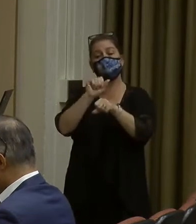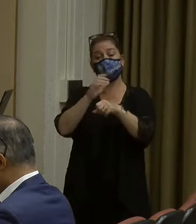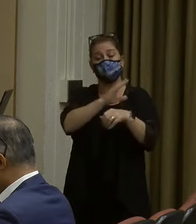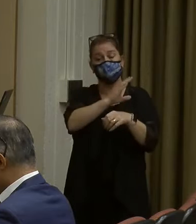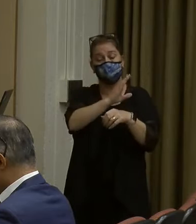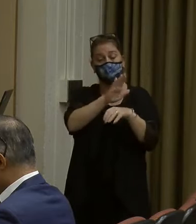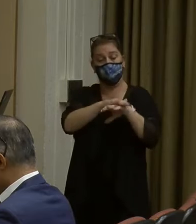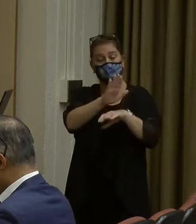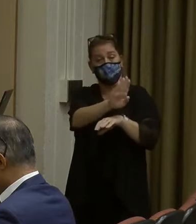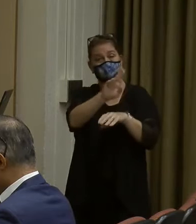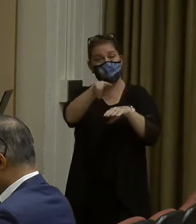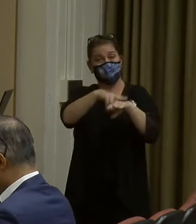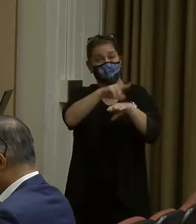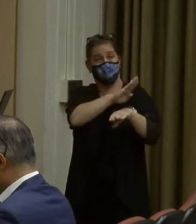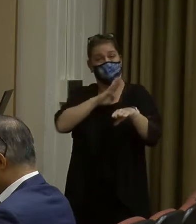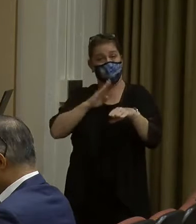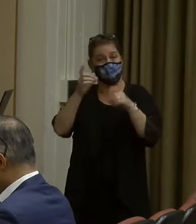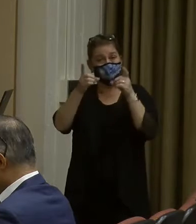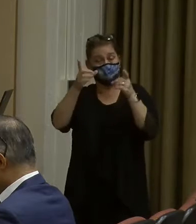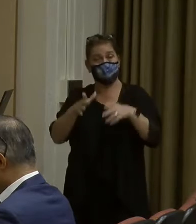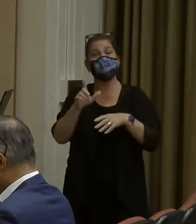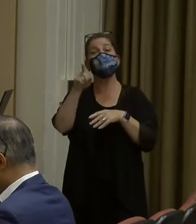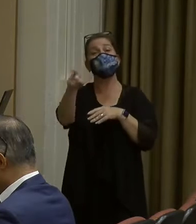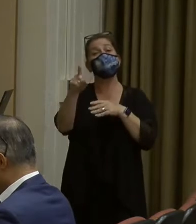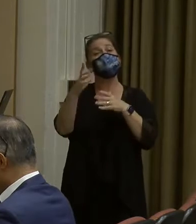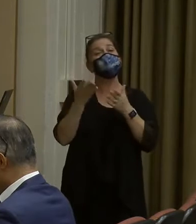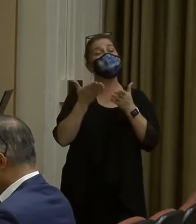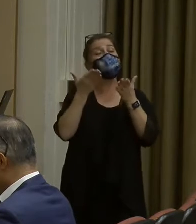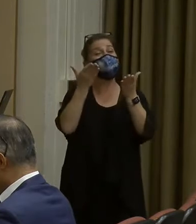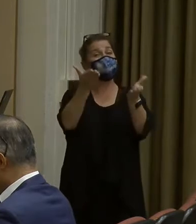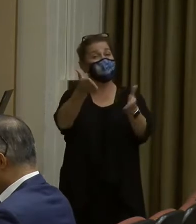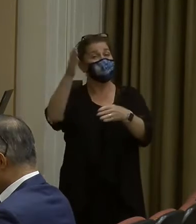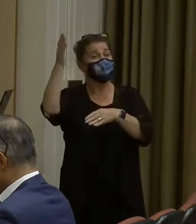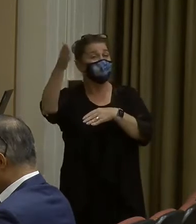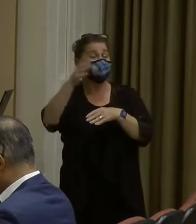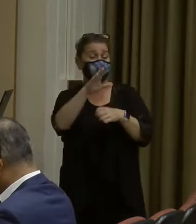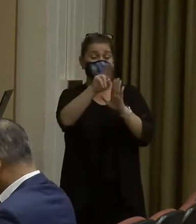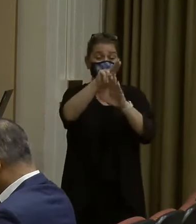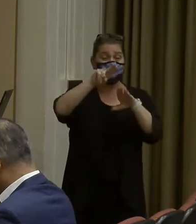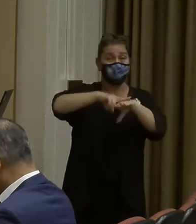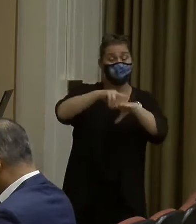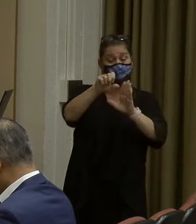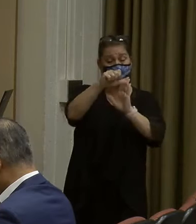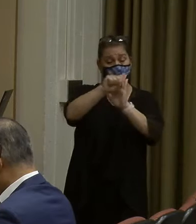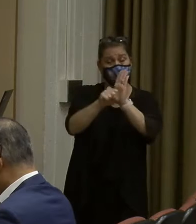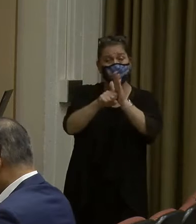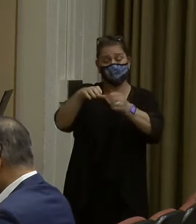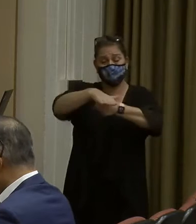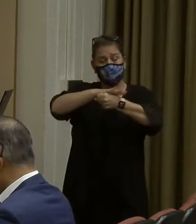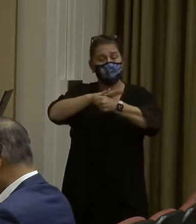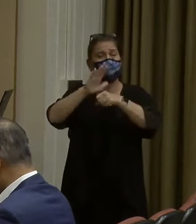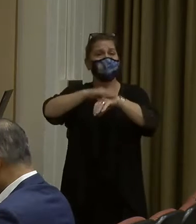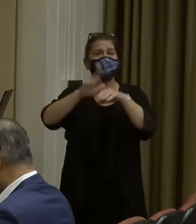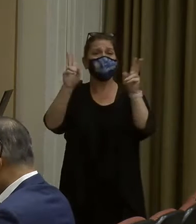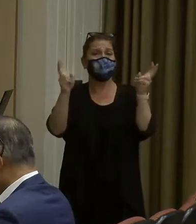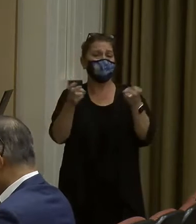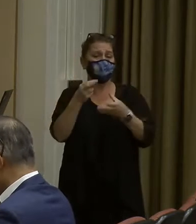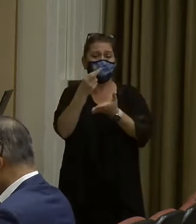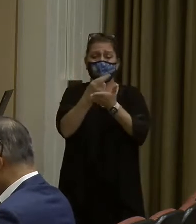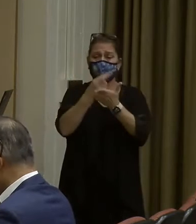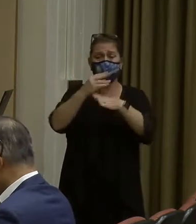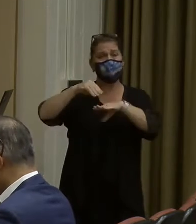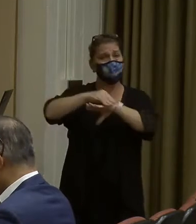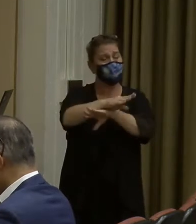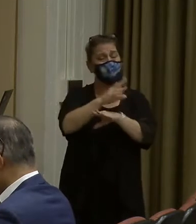national board of directors. She has presented at the national, state, and local levels on topics related to rehabilitation